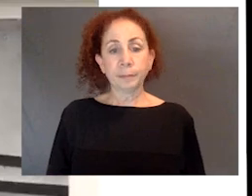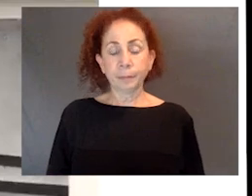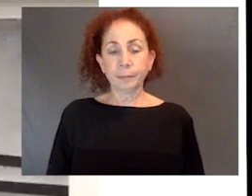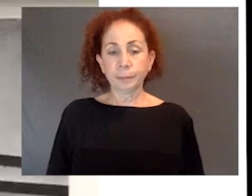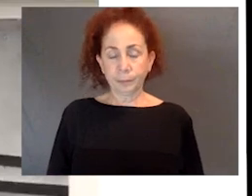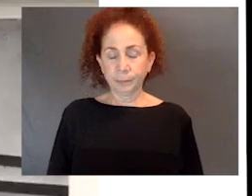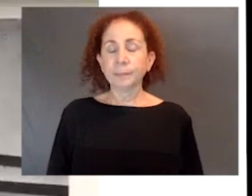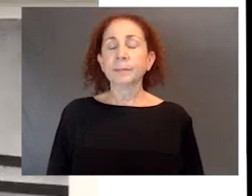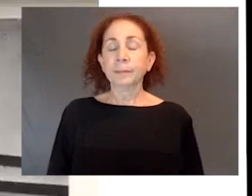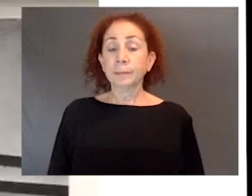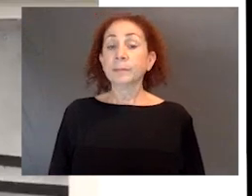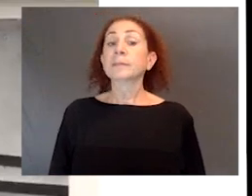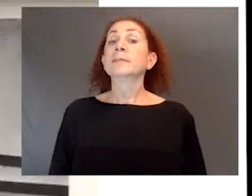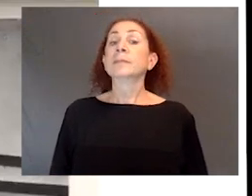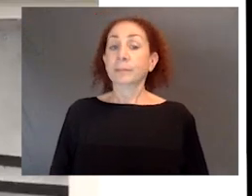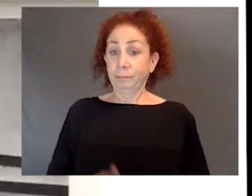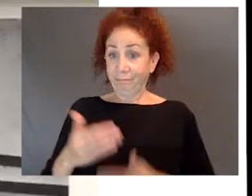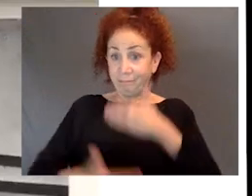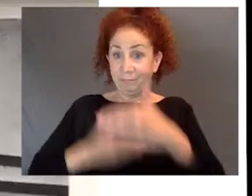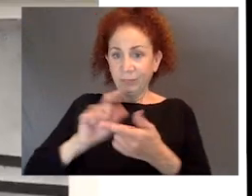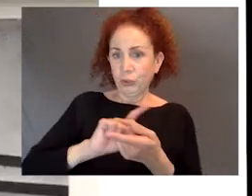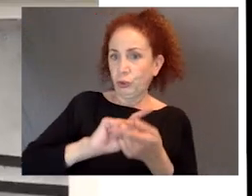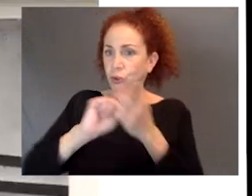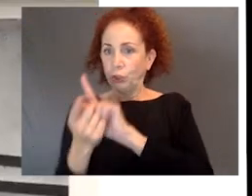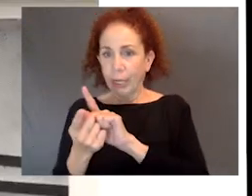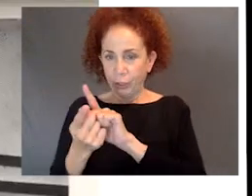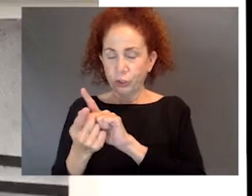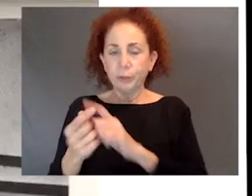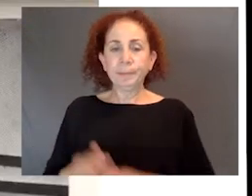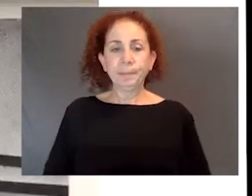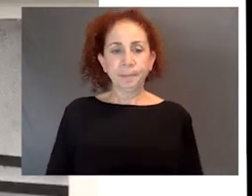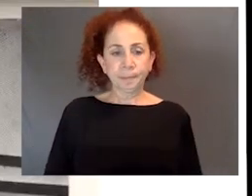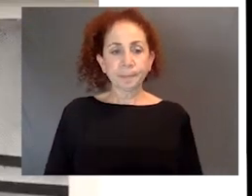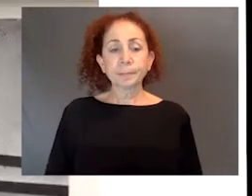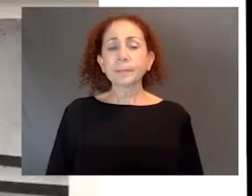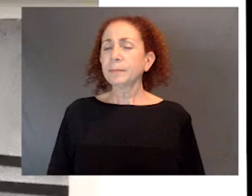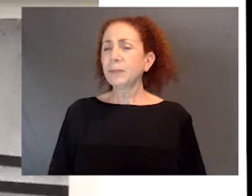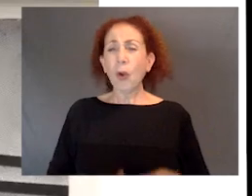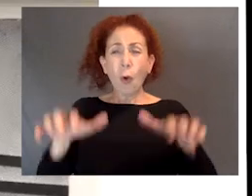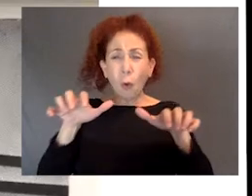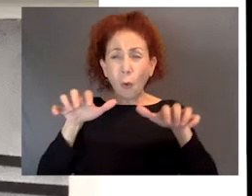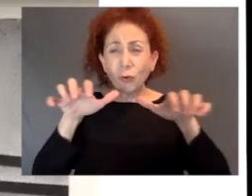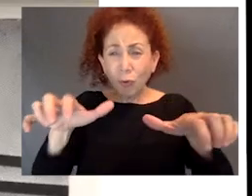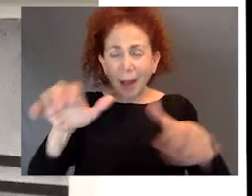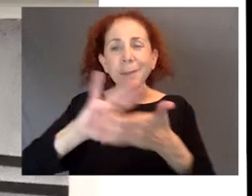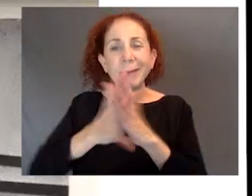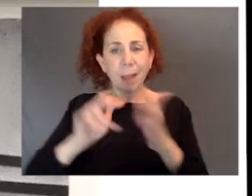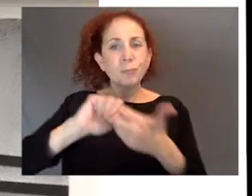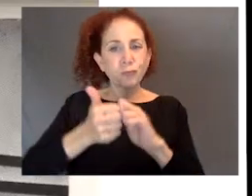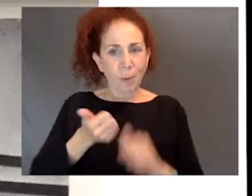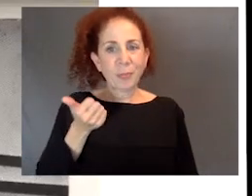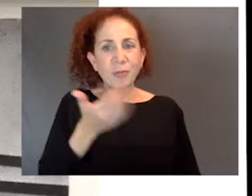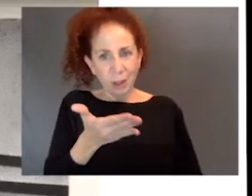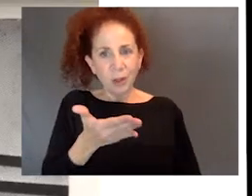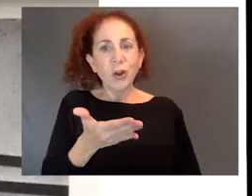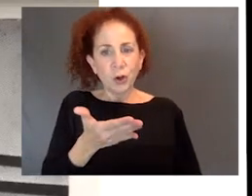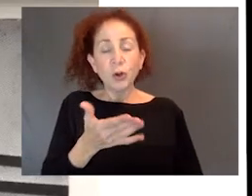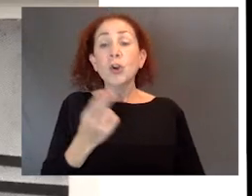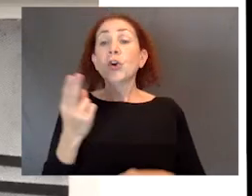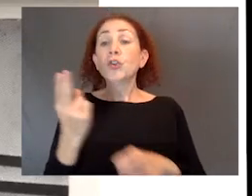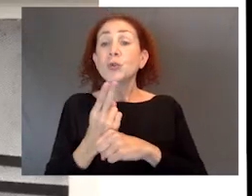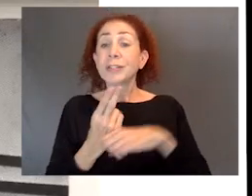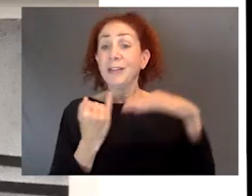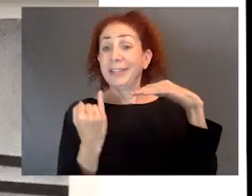At the turn of the 20th century, though, major changes came to Eastern State. Overcrowding had become a huge problem, and soon the use